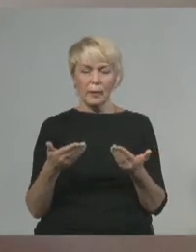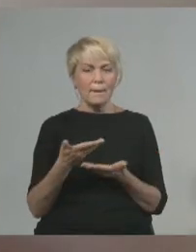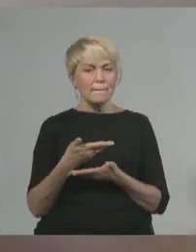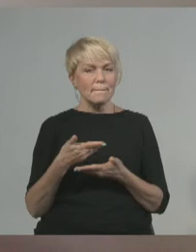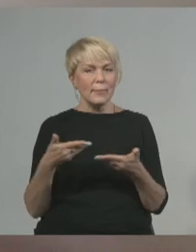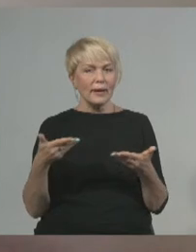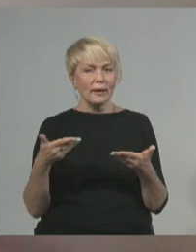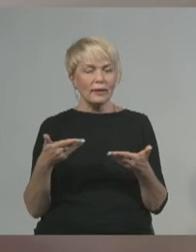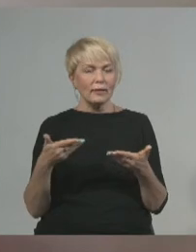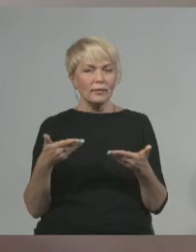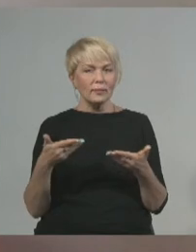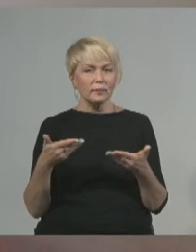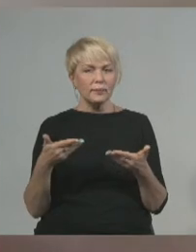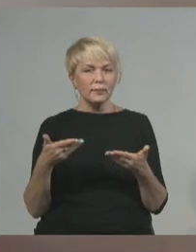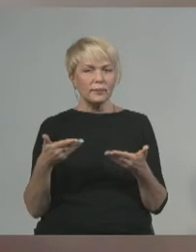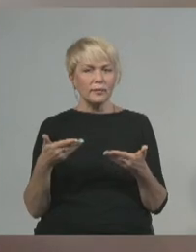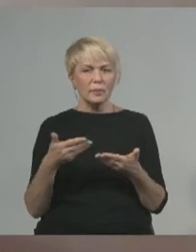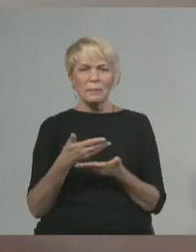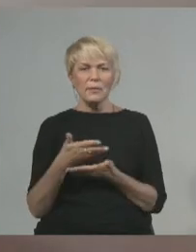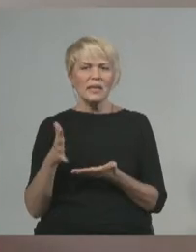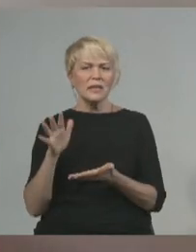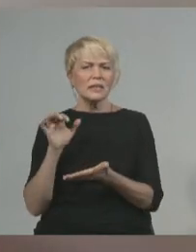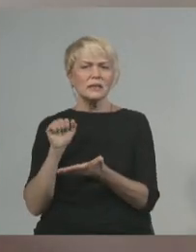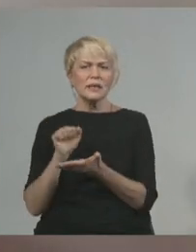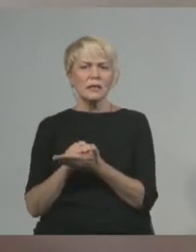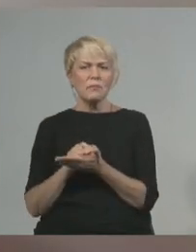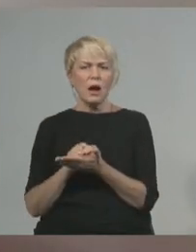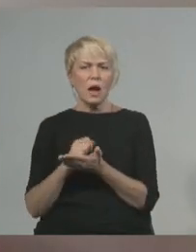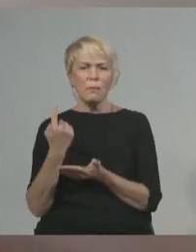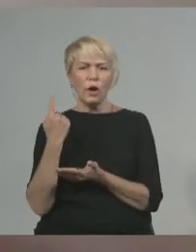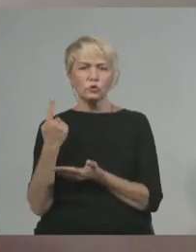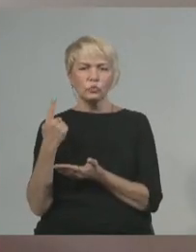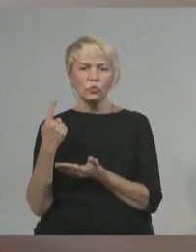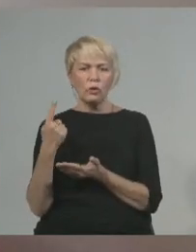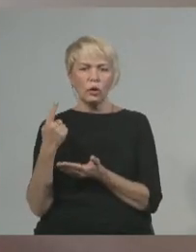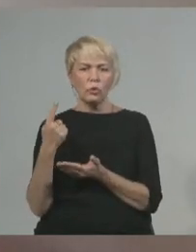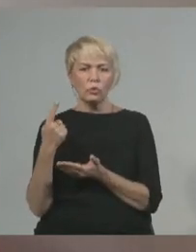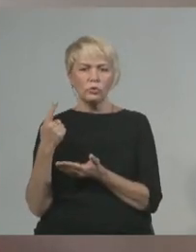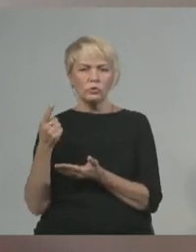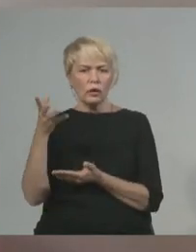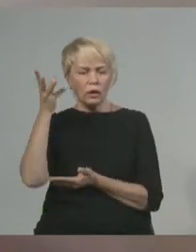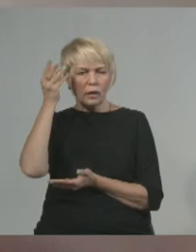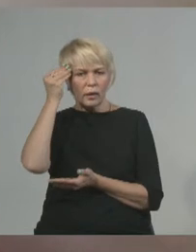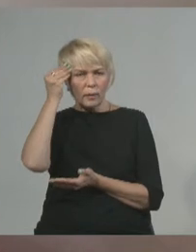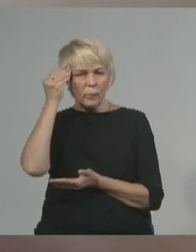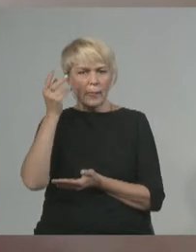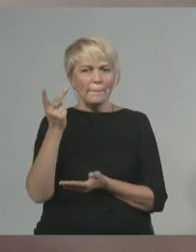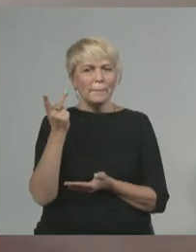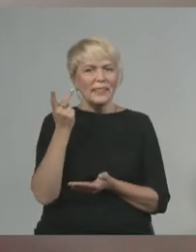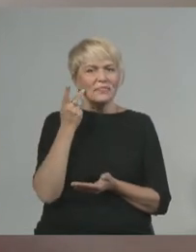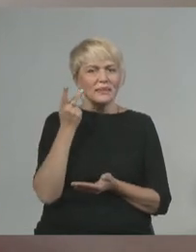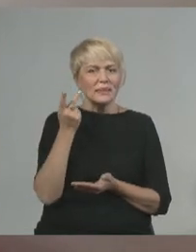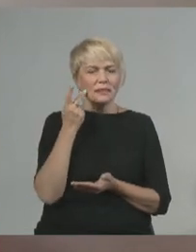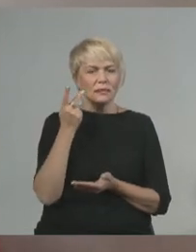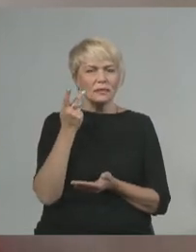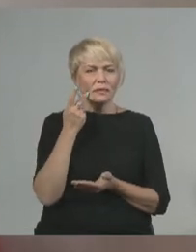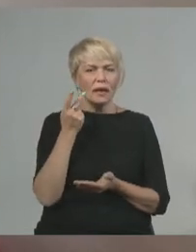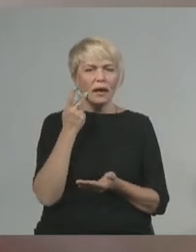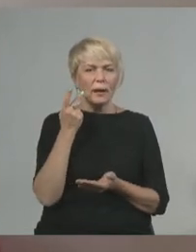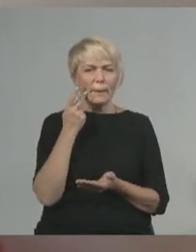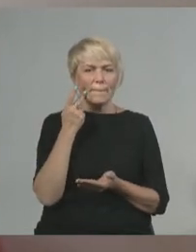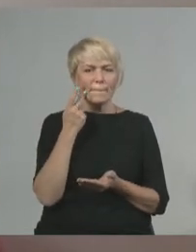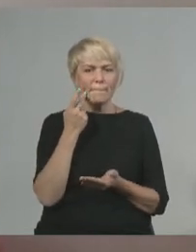we do not take any position because we